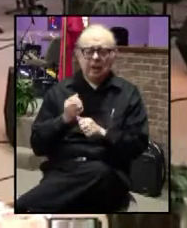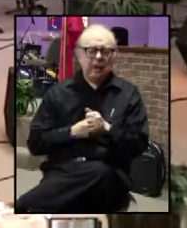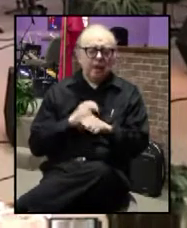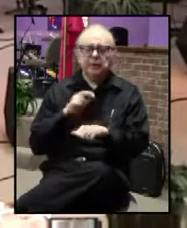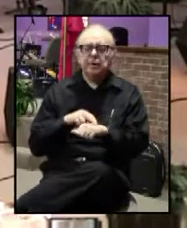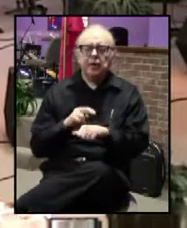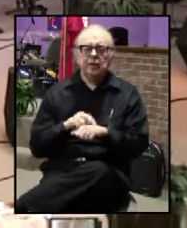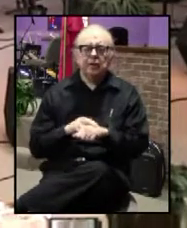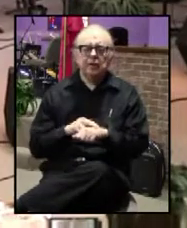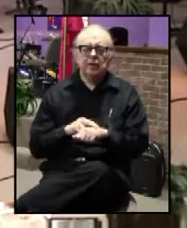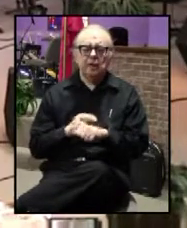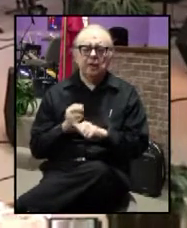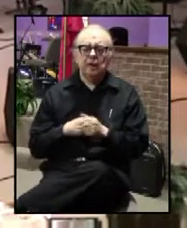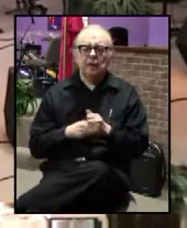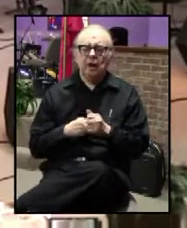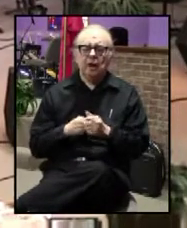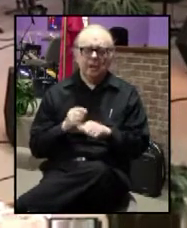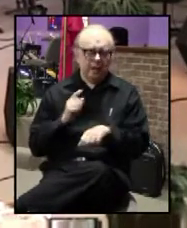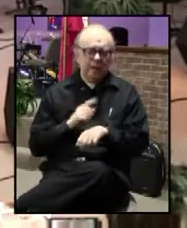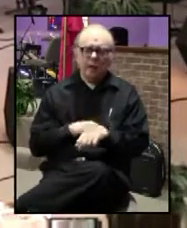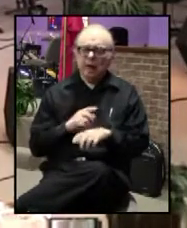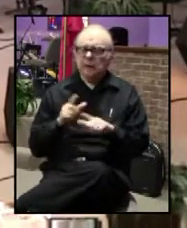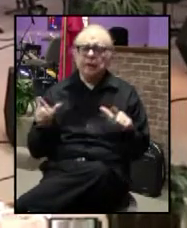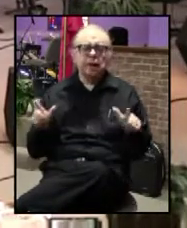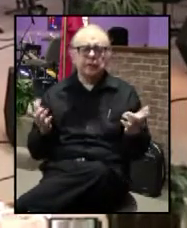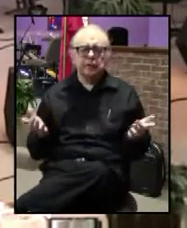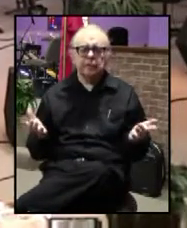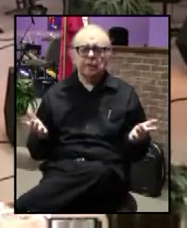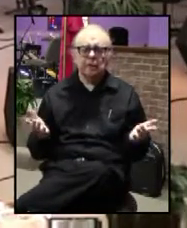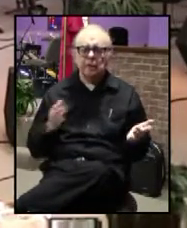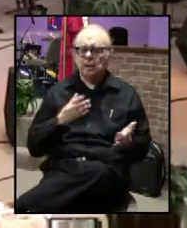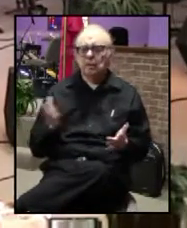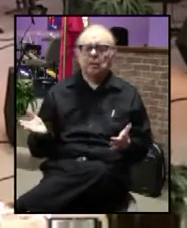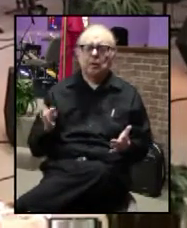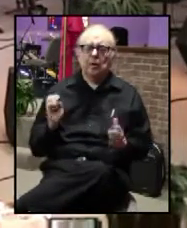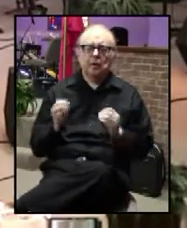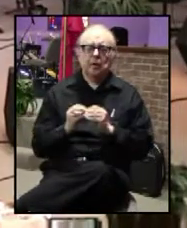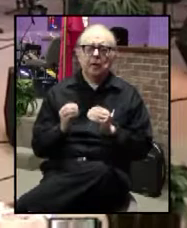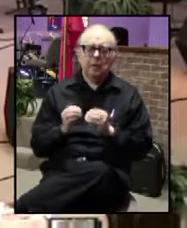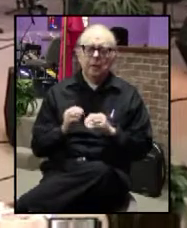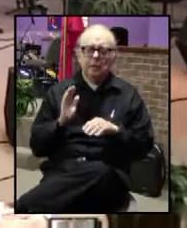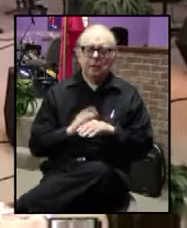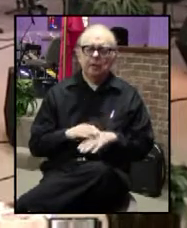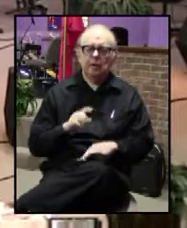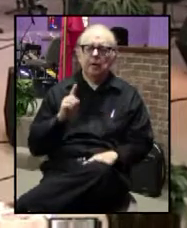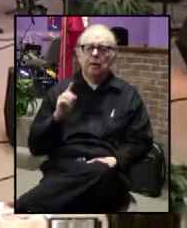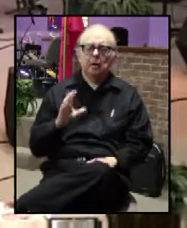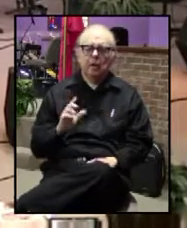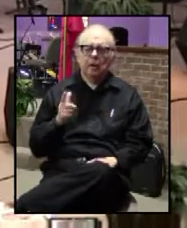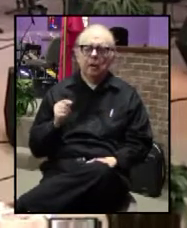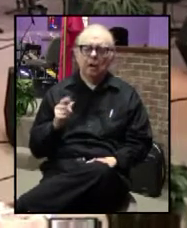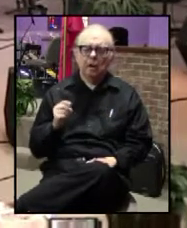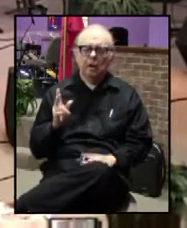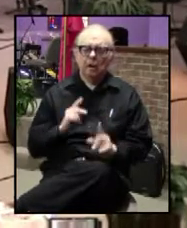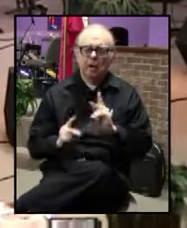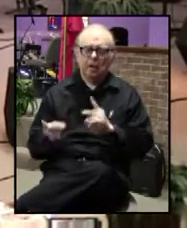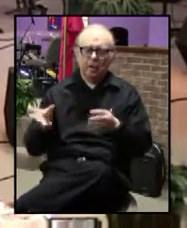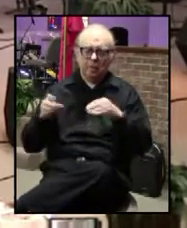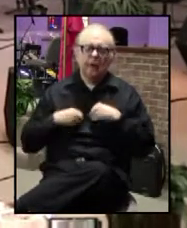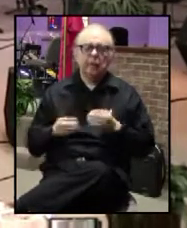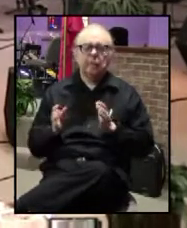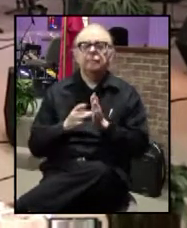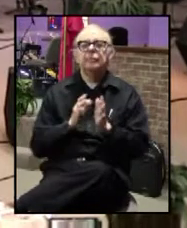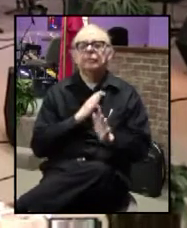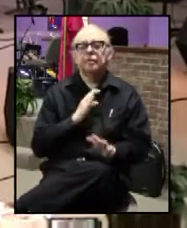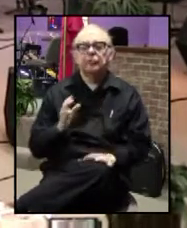every nation, every tongue, every language, there will be more than 120 people come to know